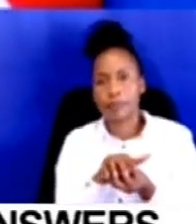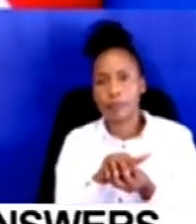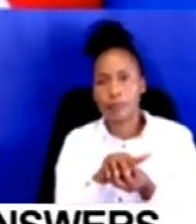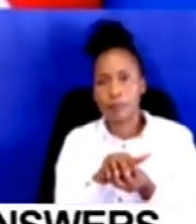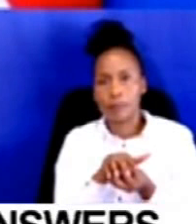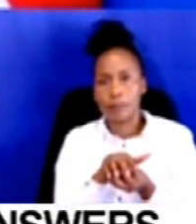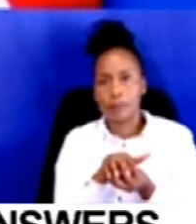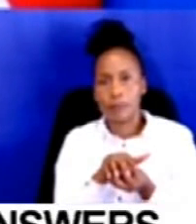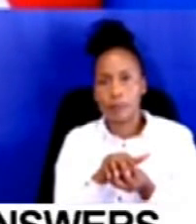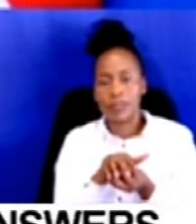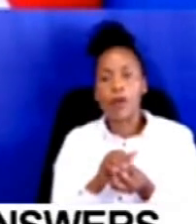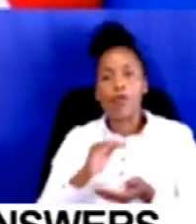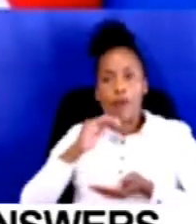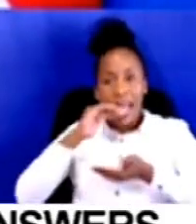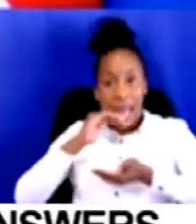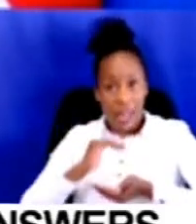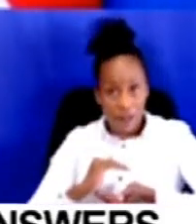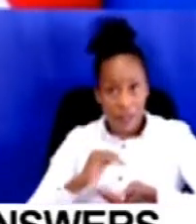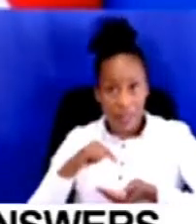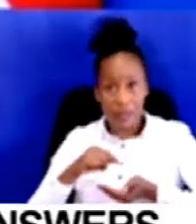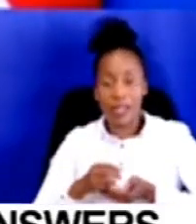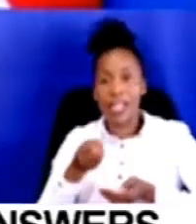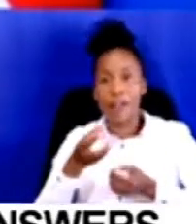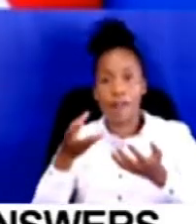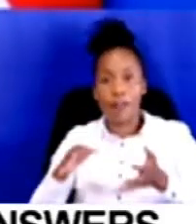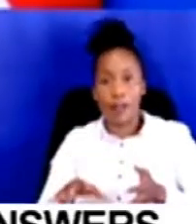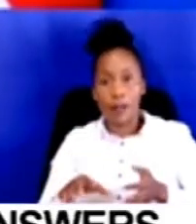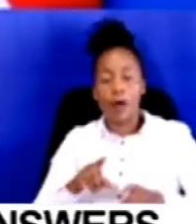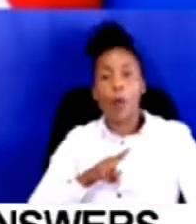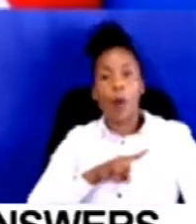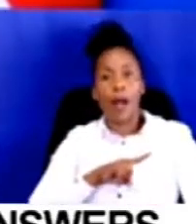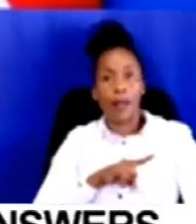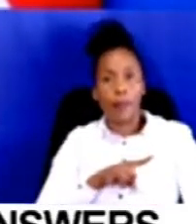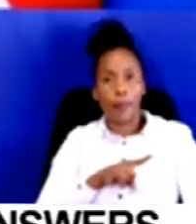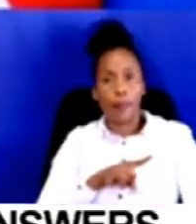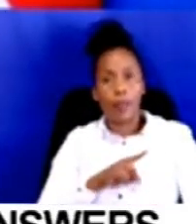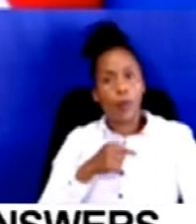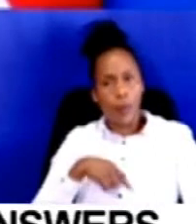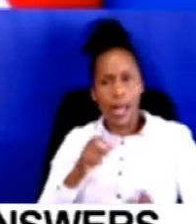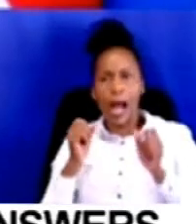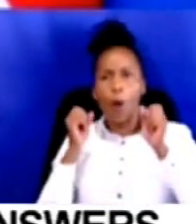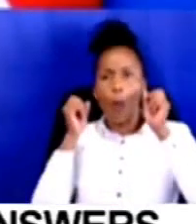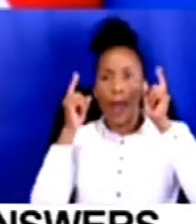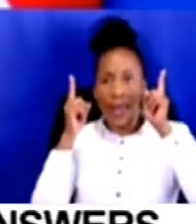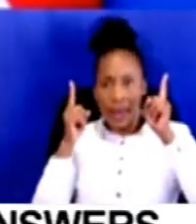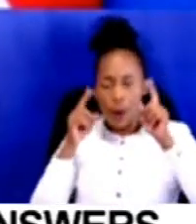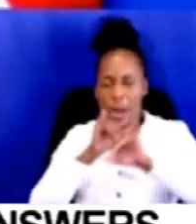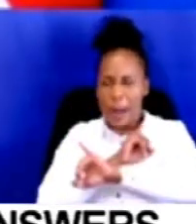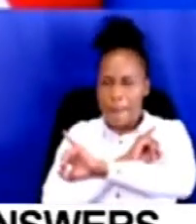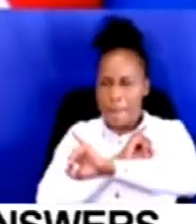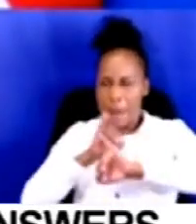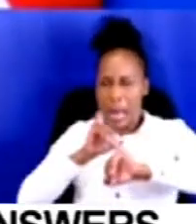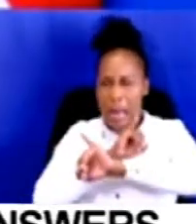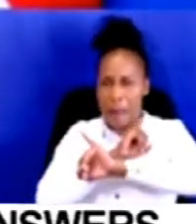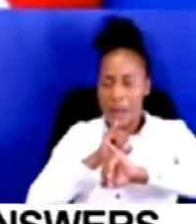We are providing this relief because we're quite aware of the dire situation